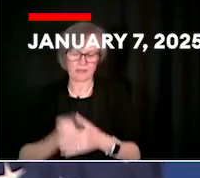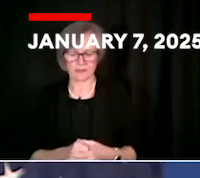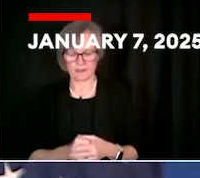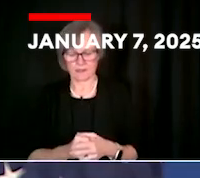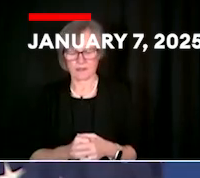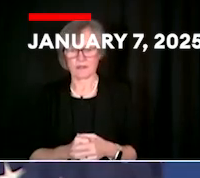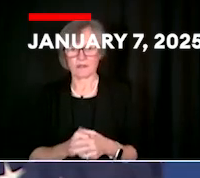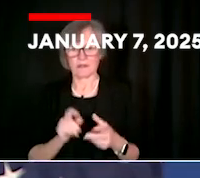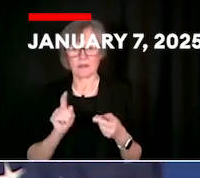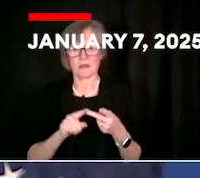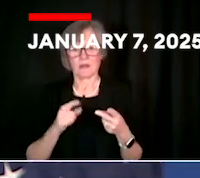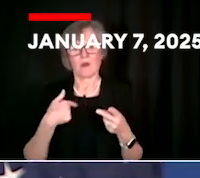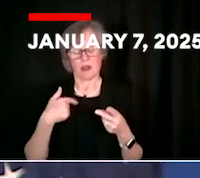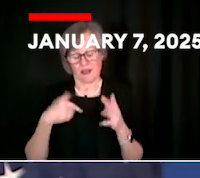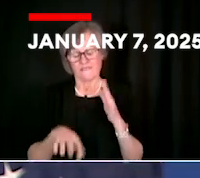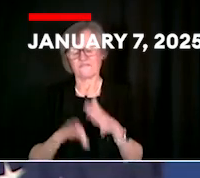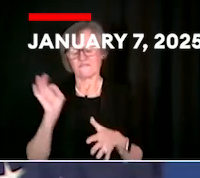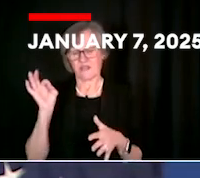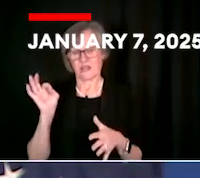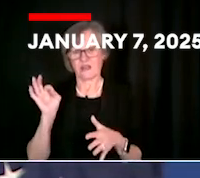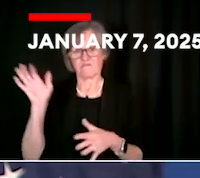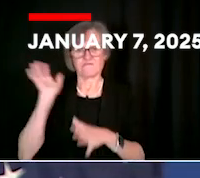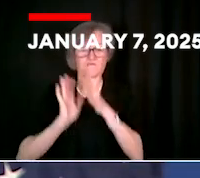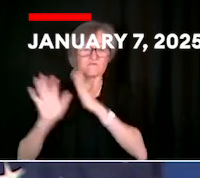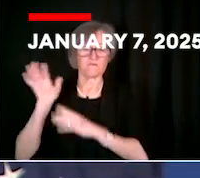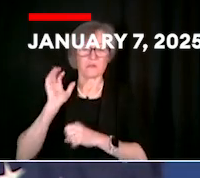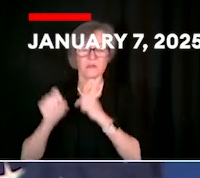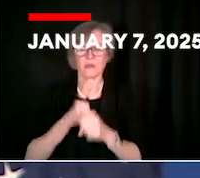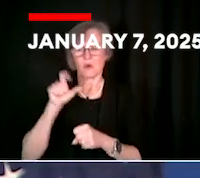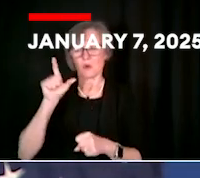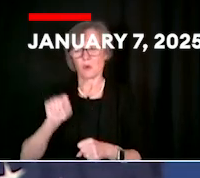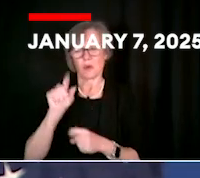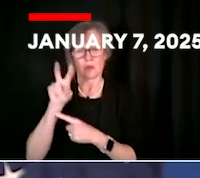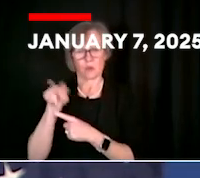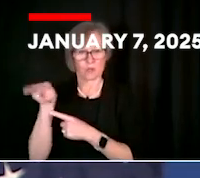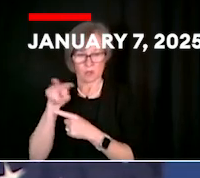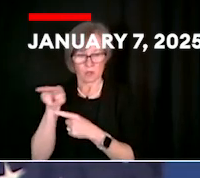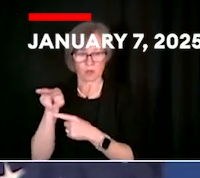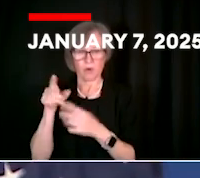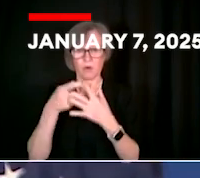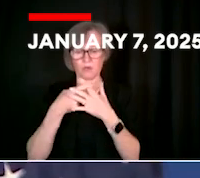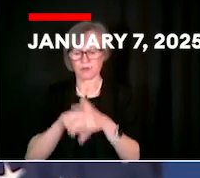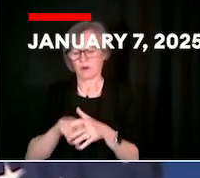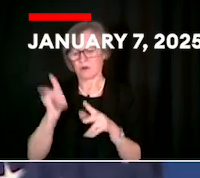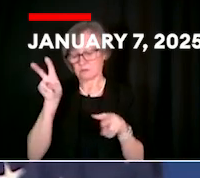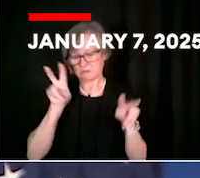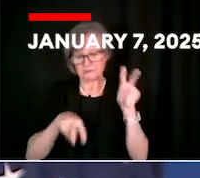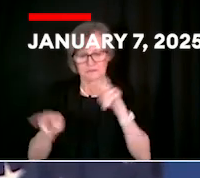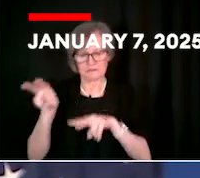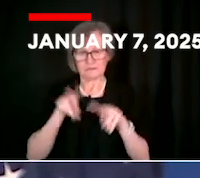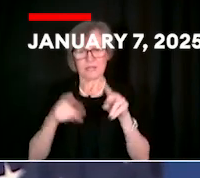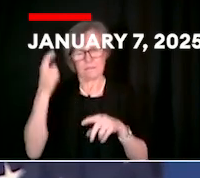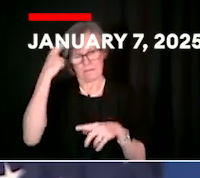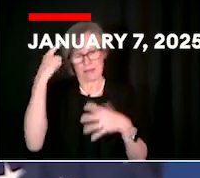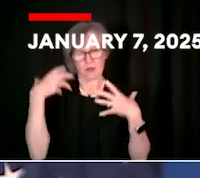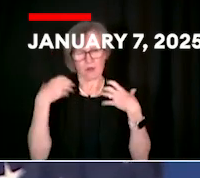What I found back in 2022 when we started to look at this mental health issue,